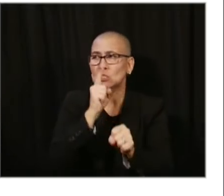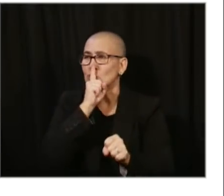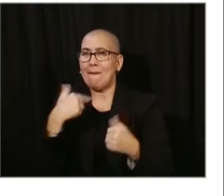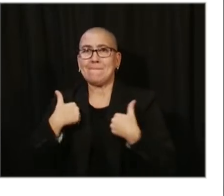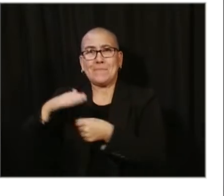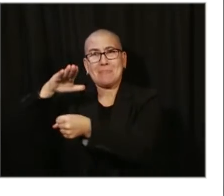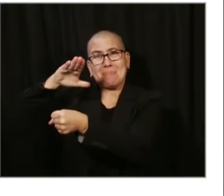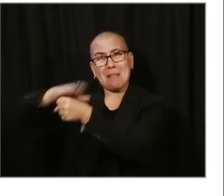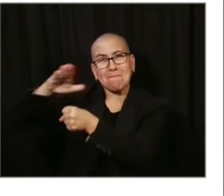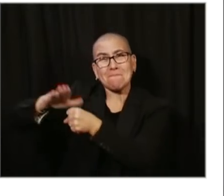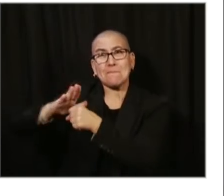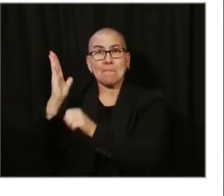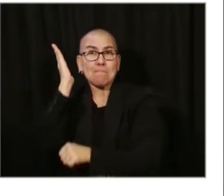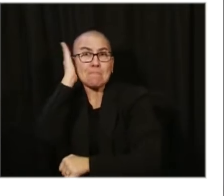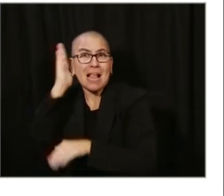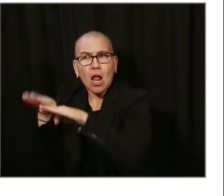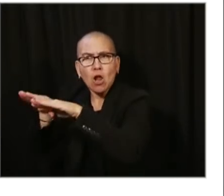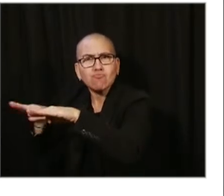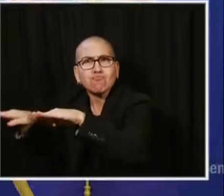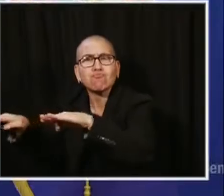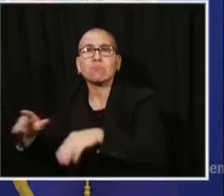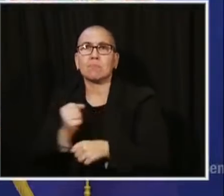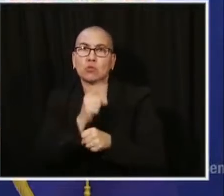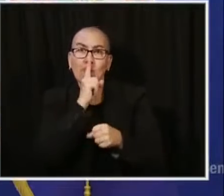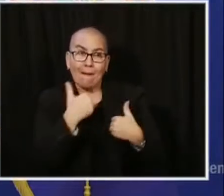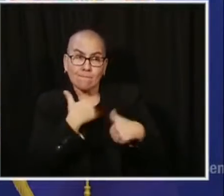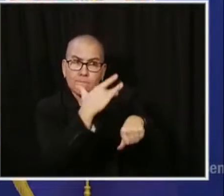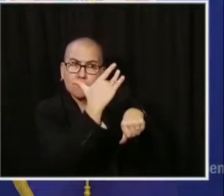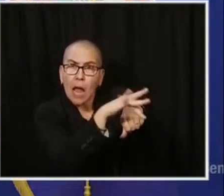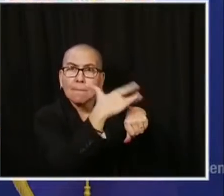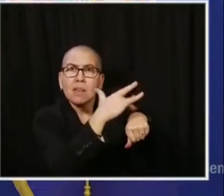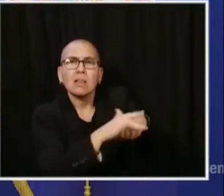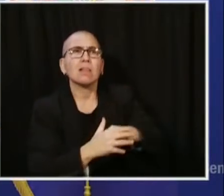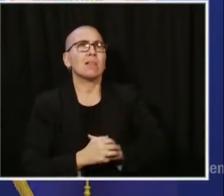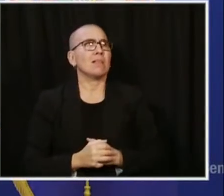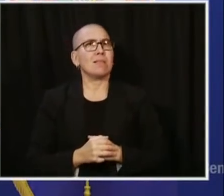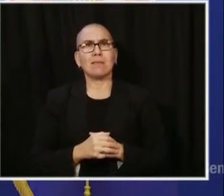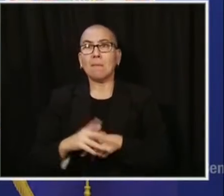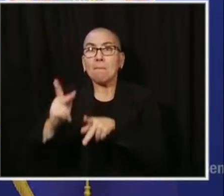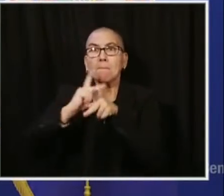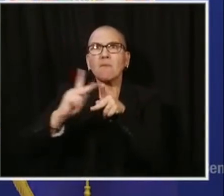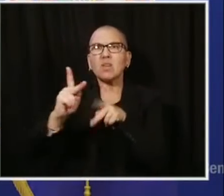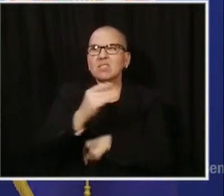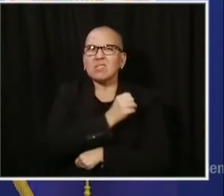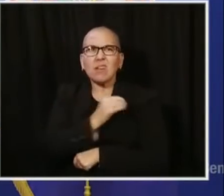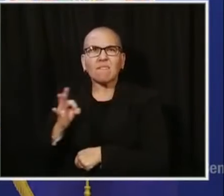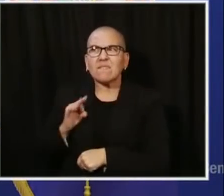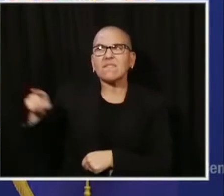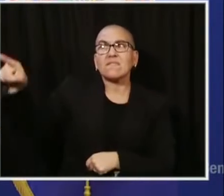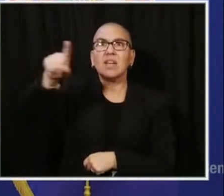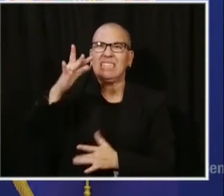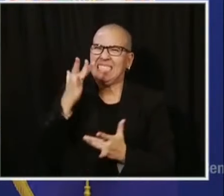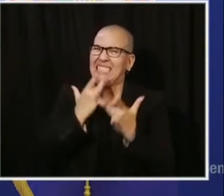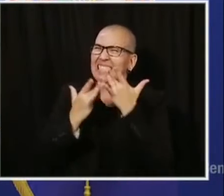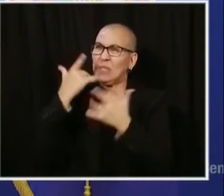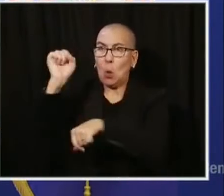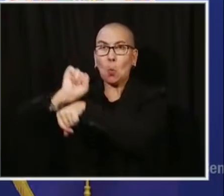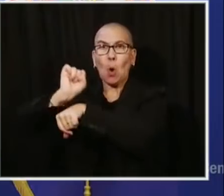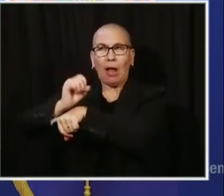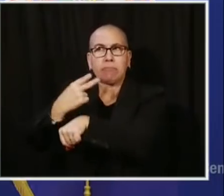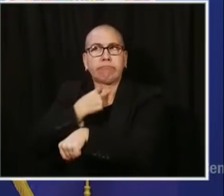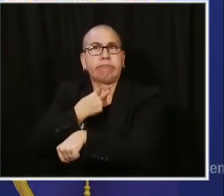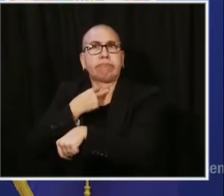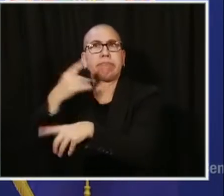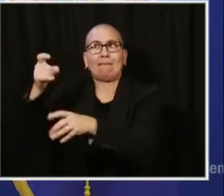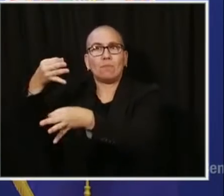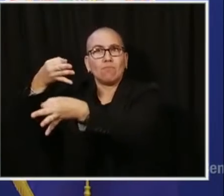talk a little bit more about the real critical piece of this, those professionals and the staff that are there, they are not equally dispersed across the